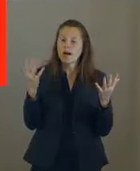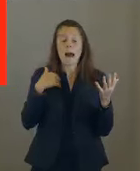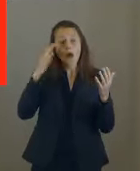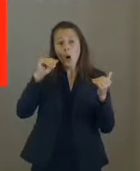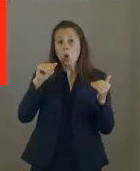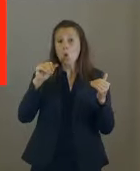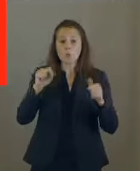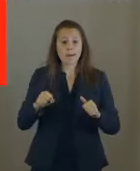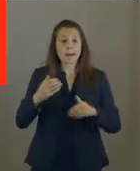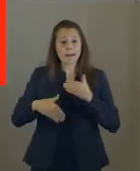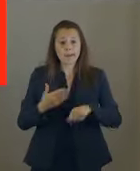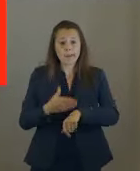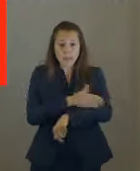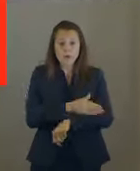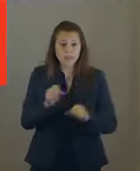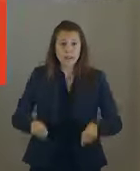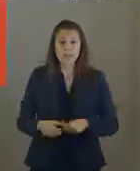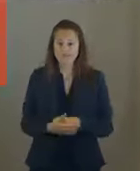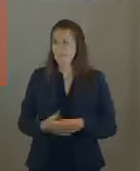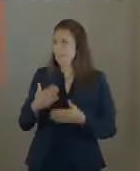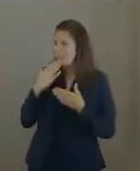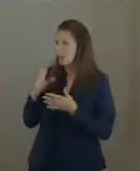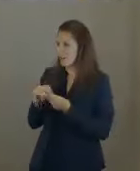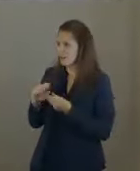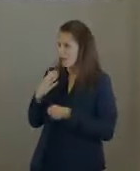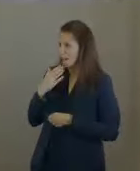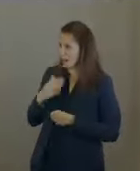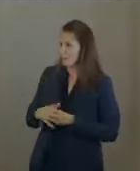hope that we can get the ball moving. Oh, Thank you very much. Thank you for sharing, Sean.